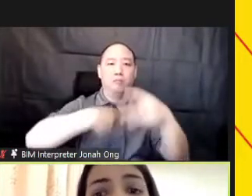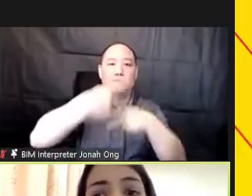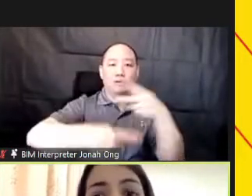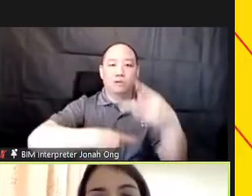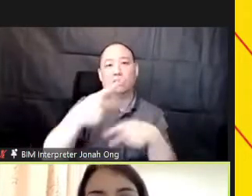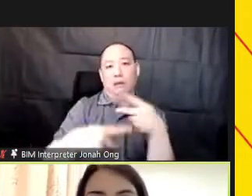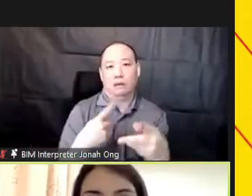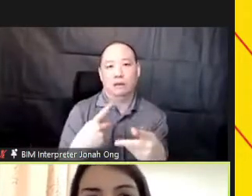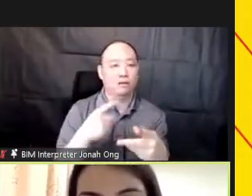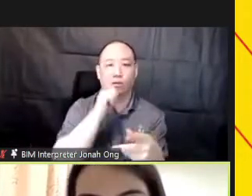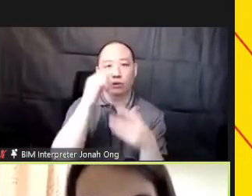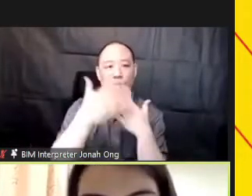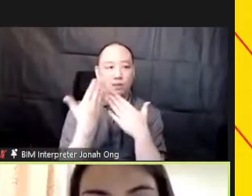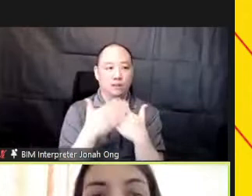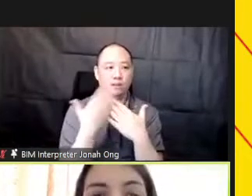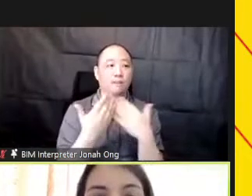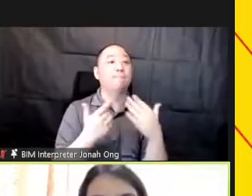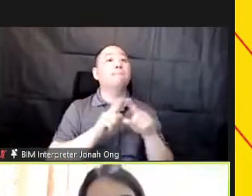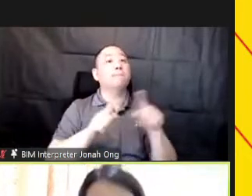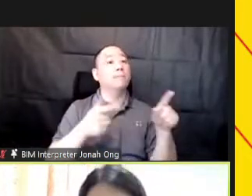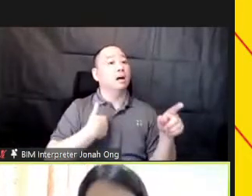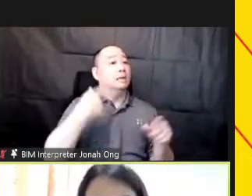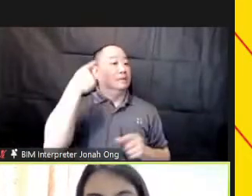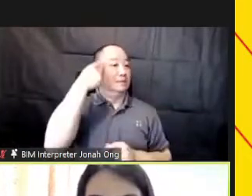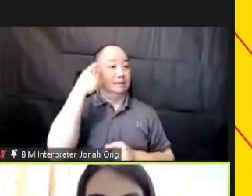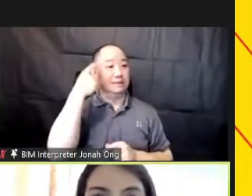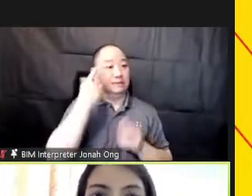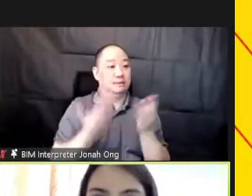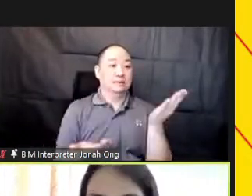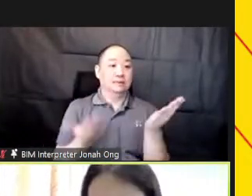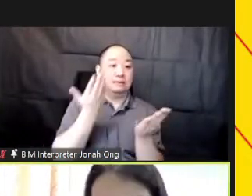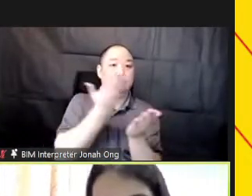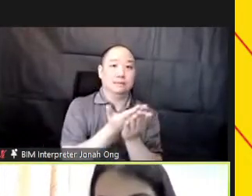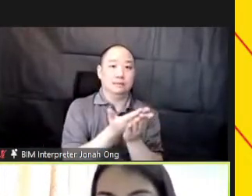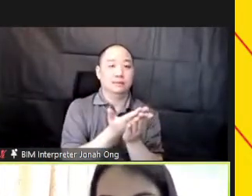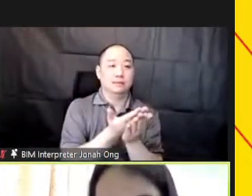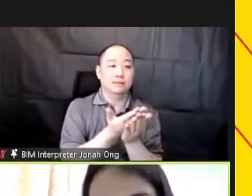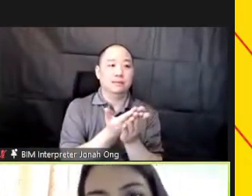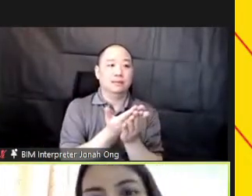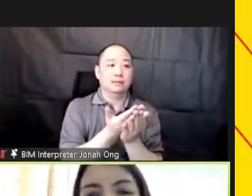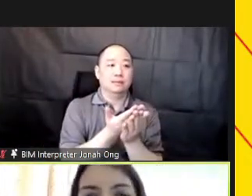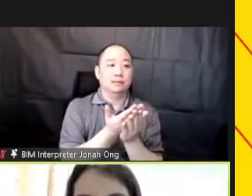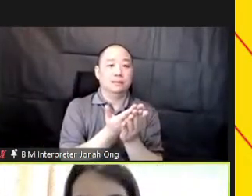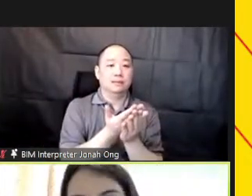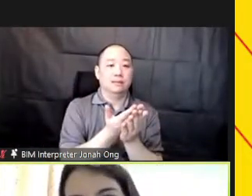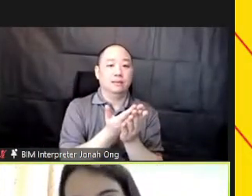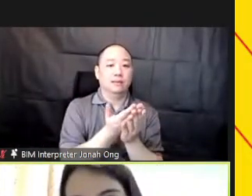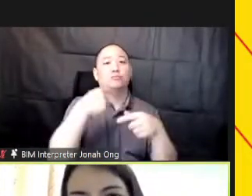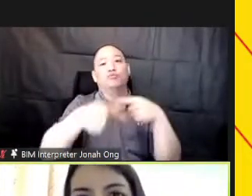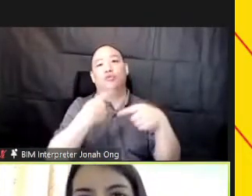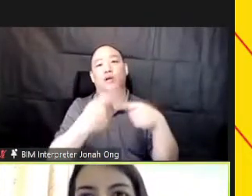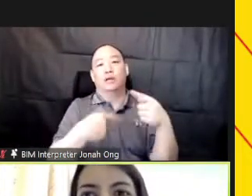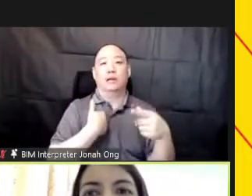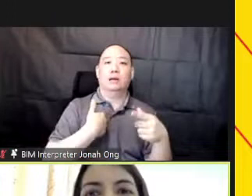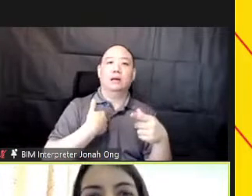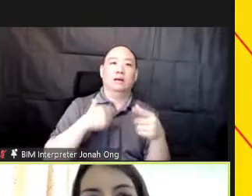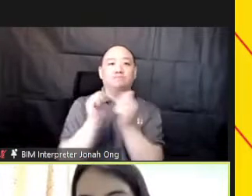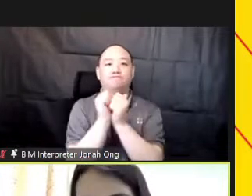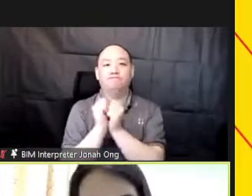think these are my two kids, right? And whenever I'm working on with our schools and whenever I'm working